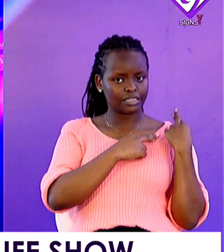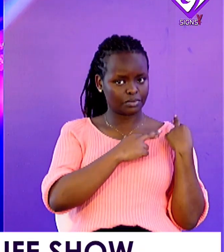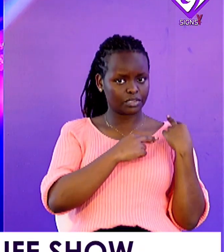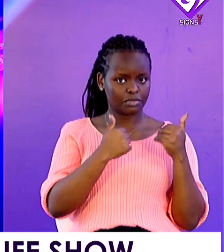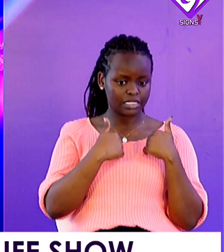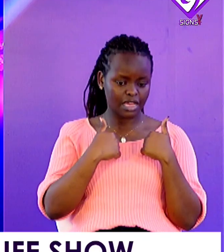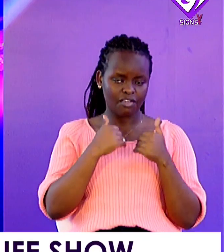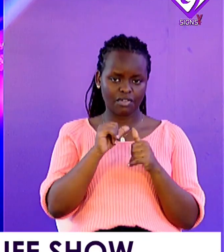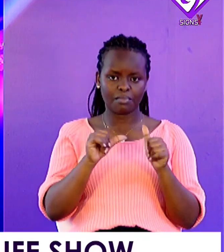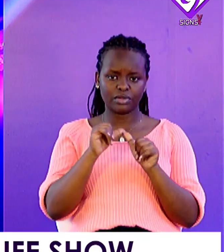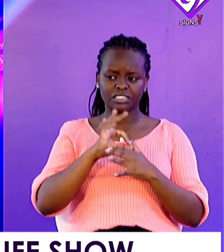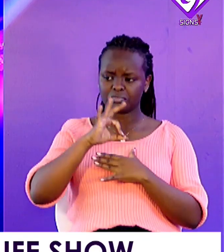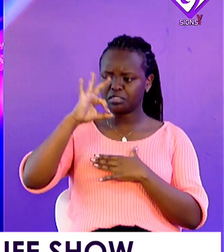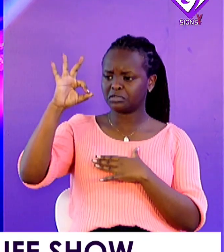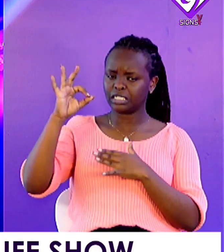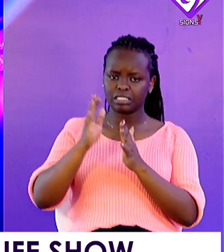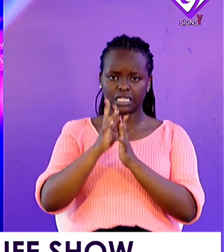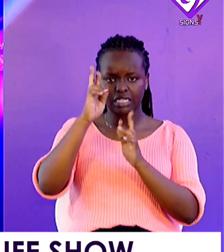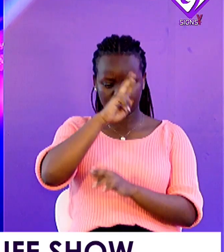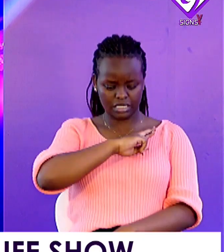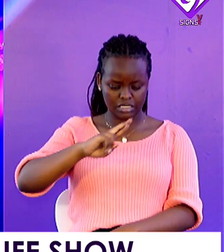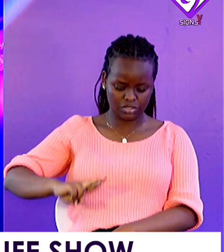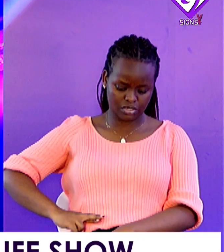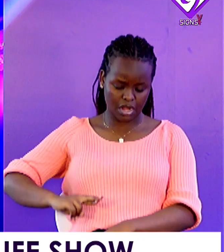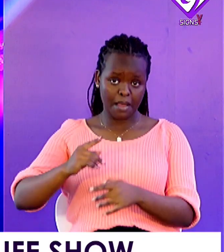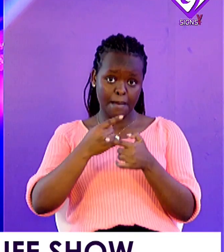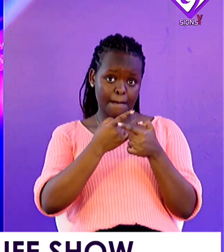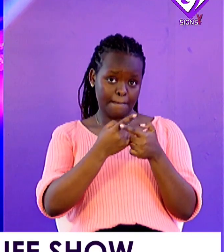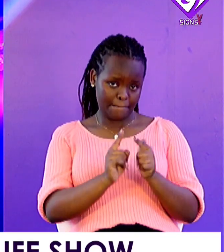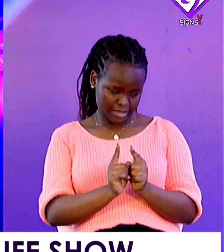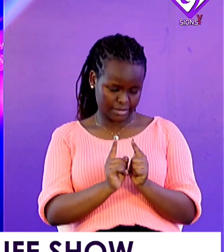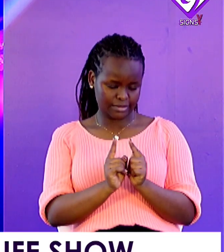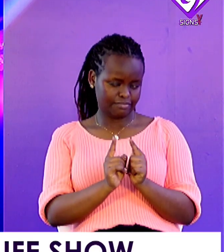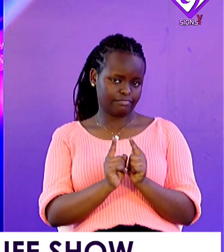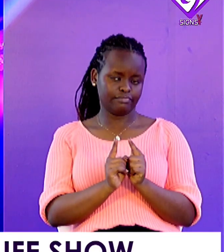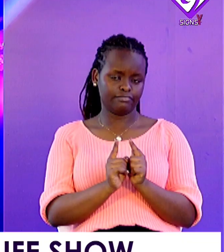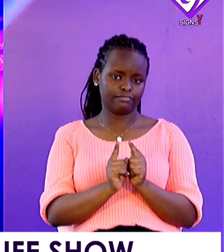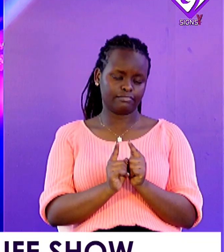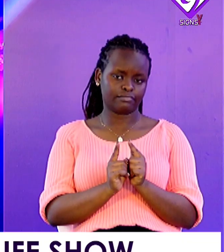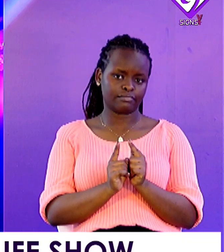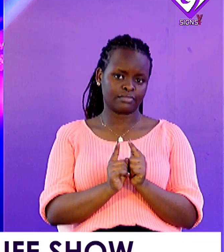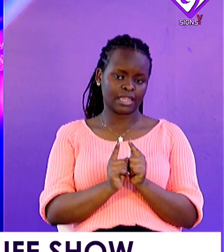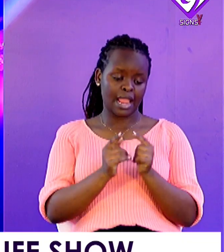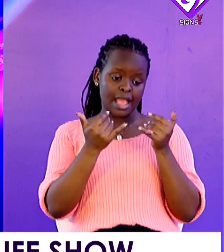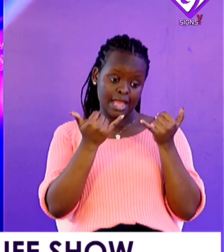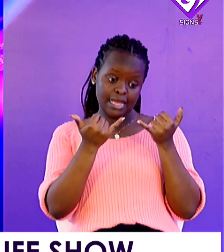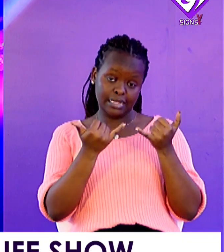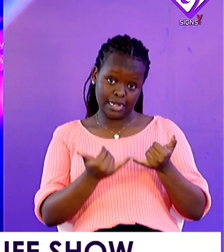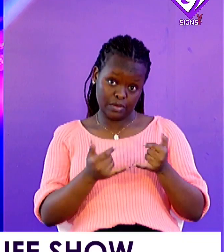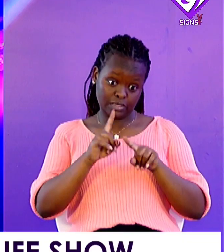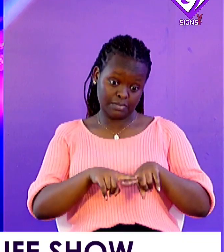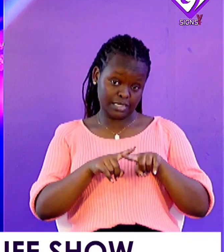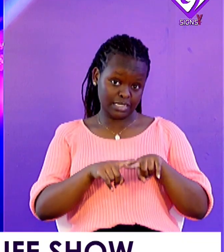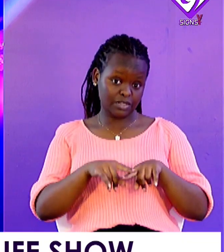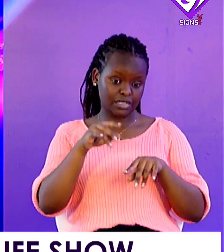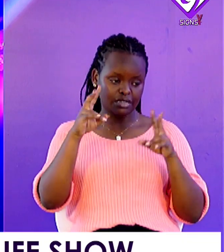matters of spirituality and religion. But to some extent, currently, depending on the issues